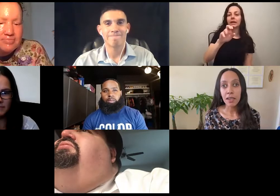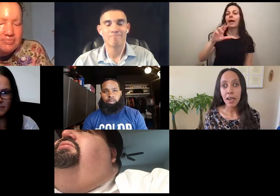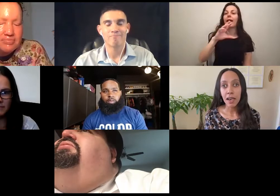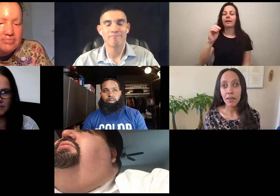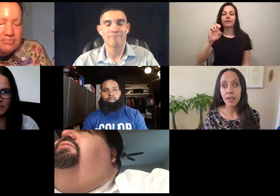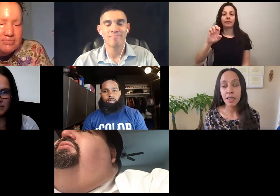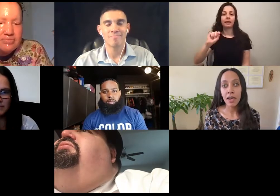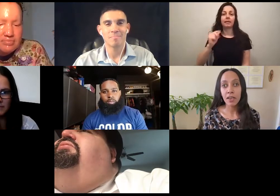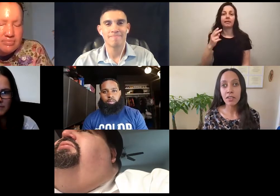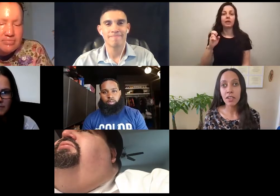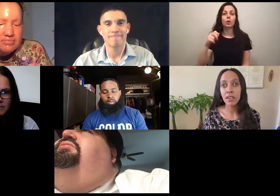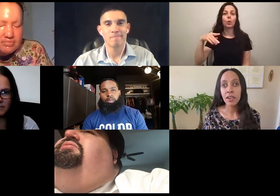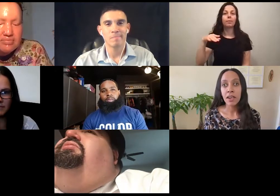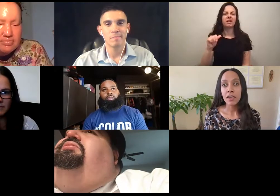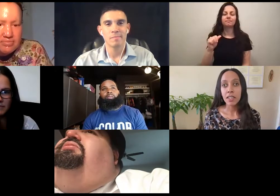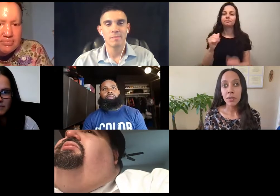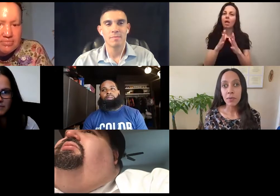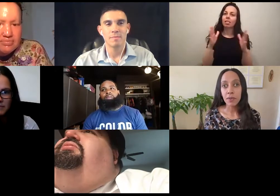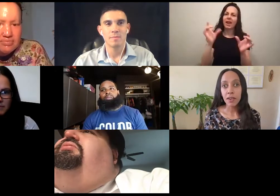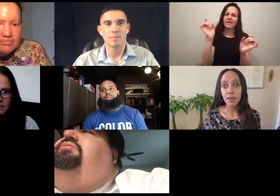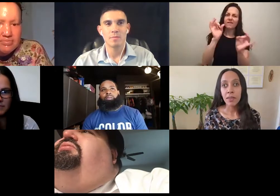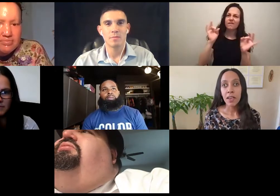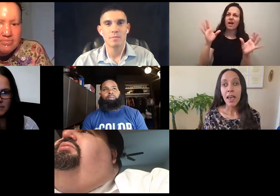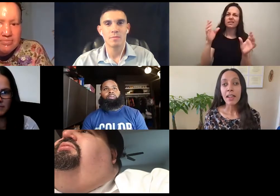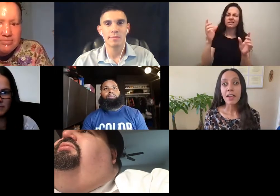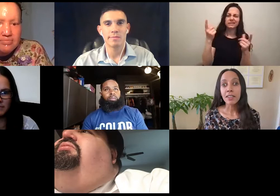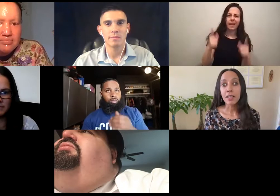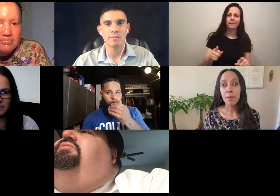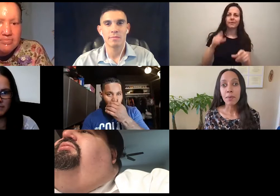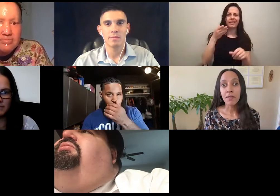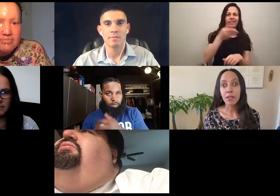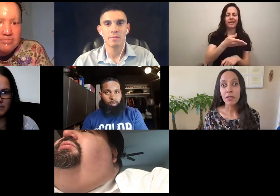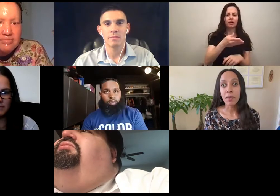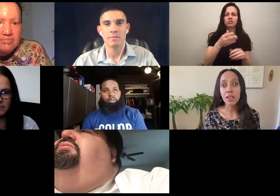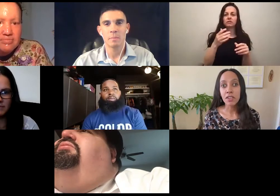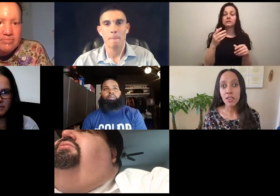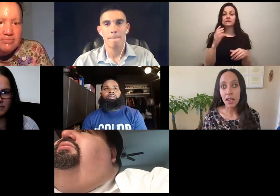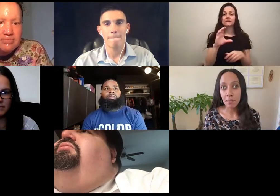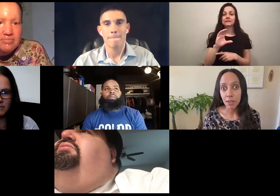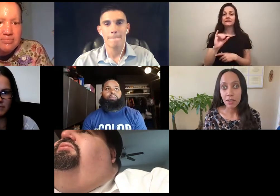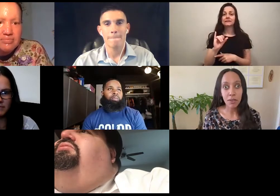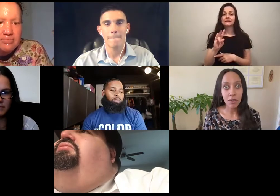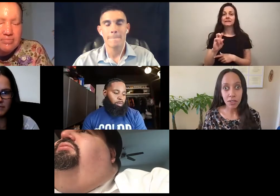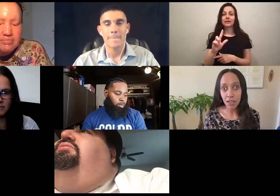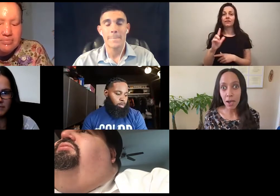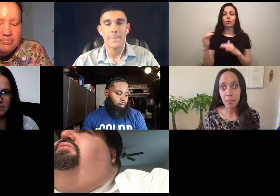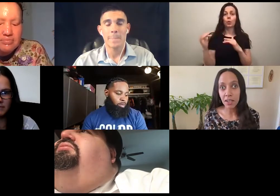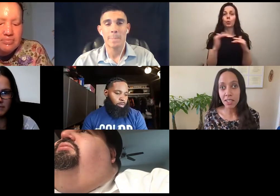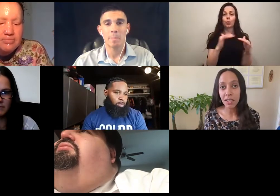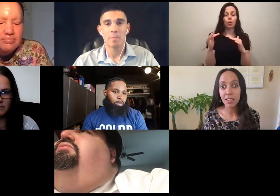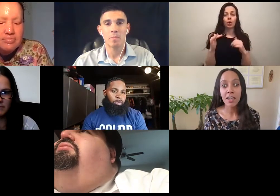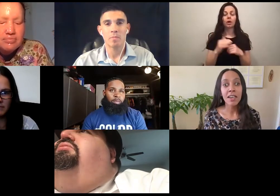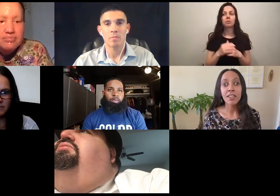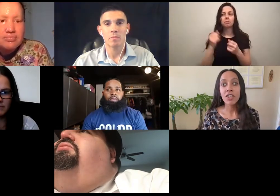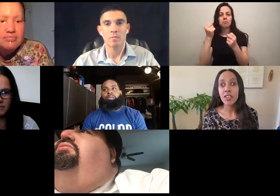happening right now in that region, a civil war. And lots of people have told me to shut up, don't talk about